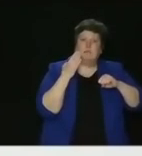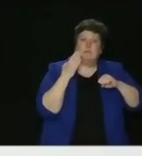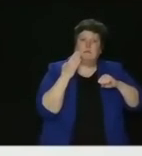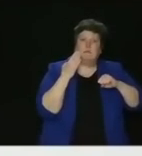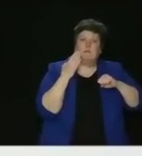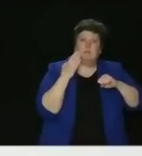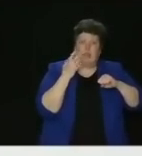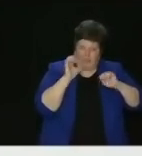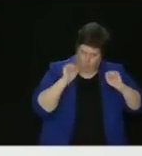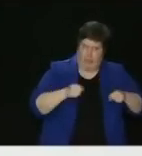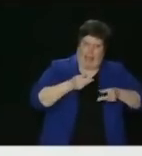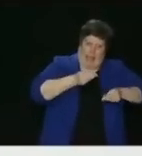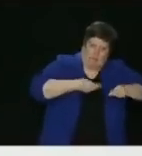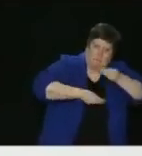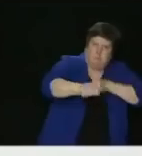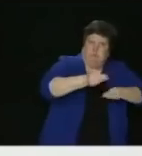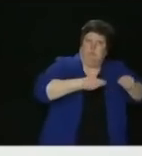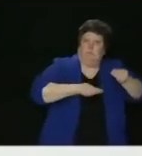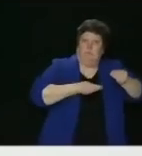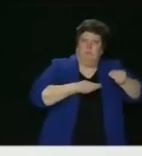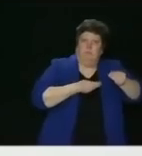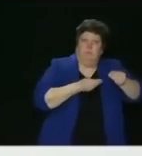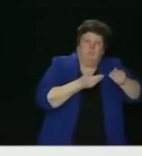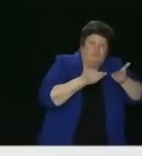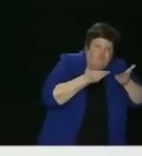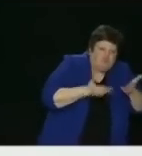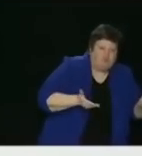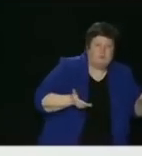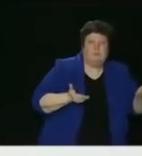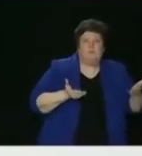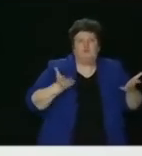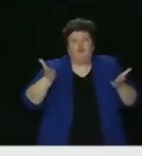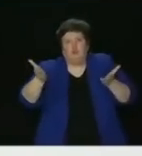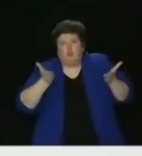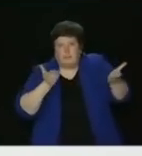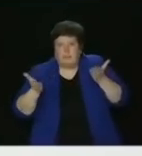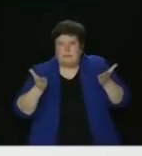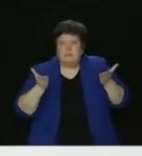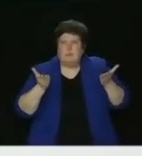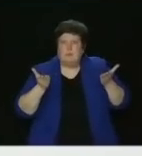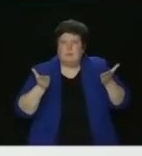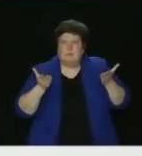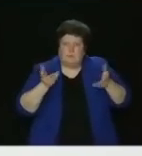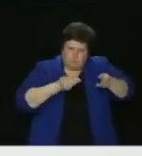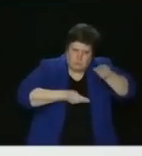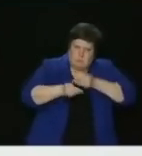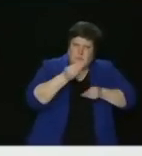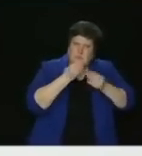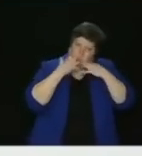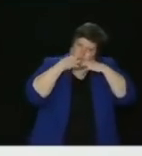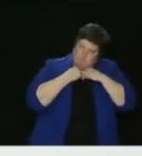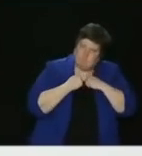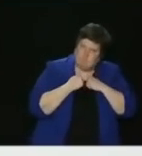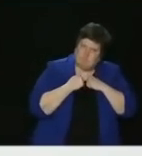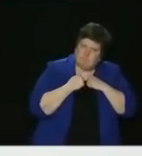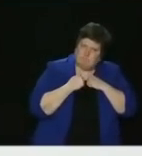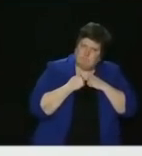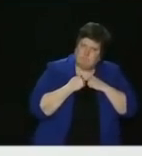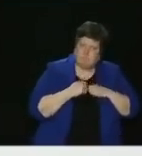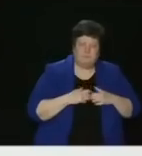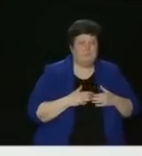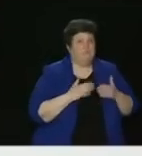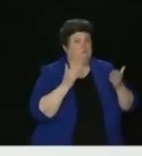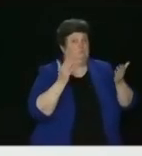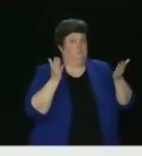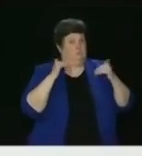deliver goods and services, not just to Canadians, but people around the world, are going to be protected.